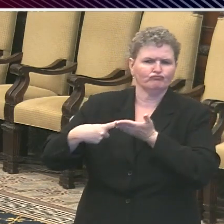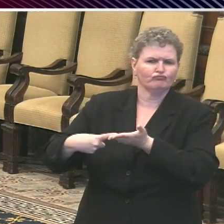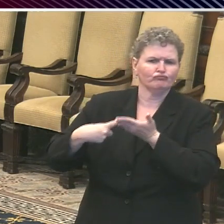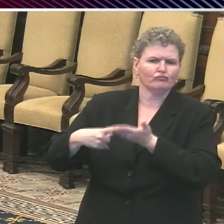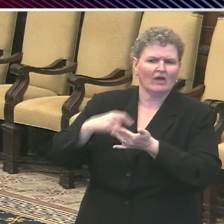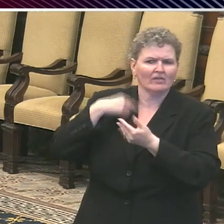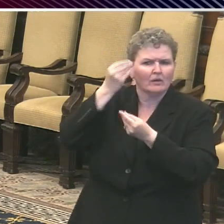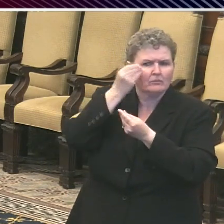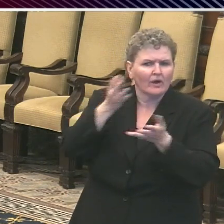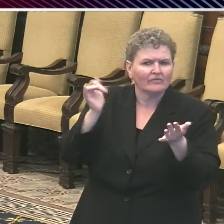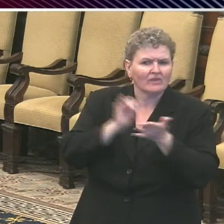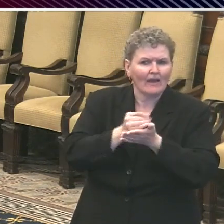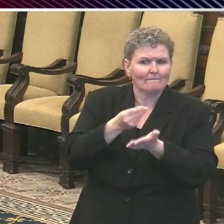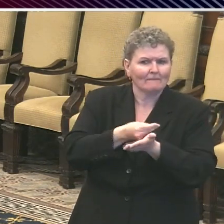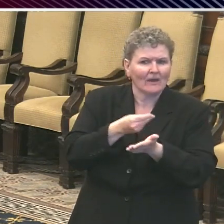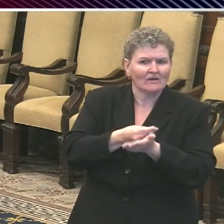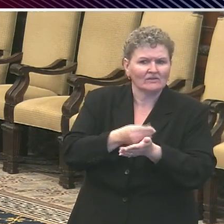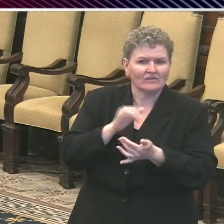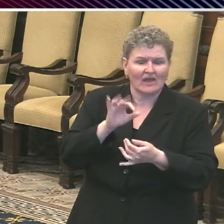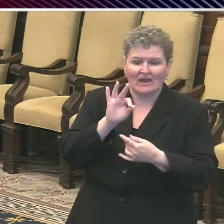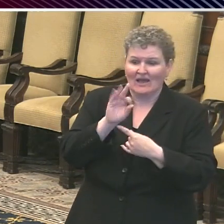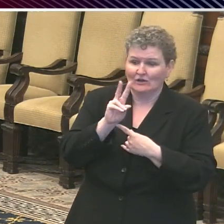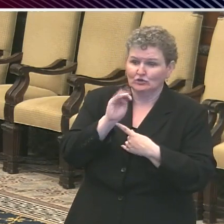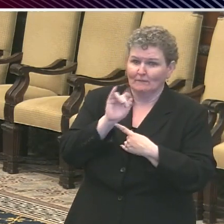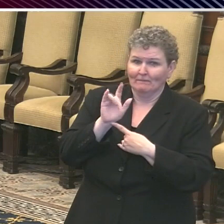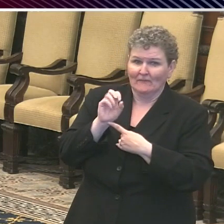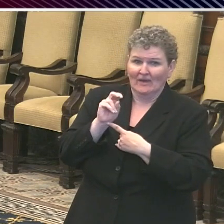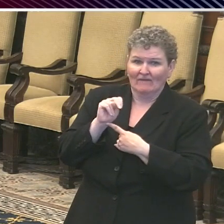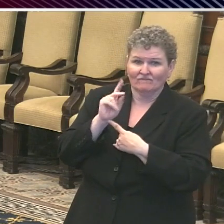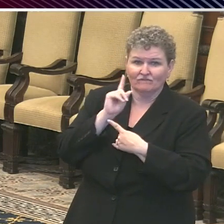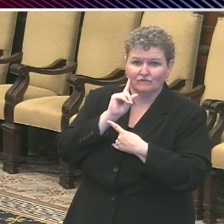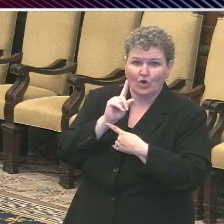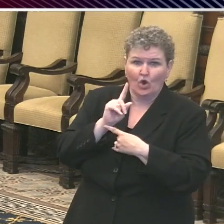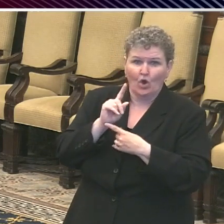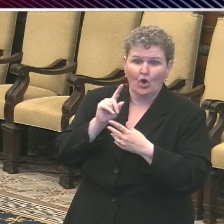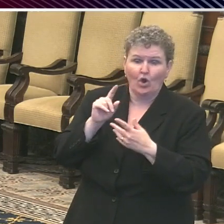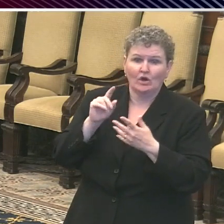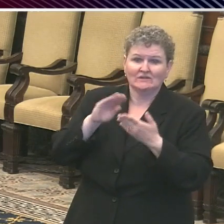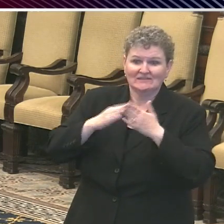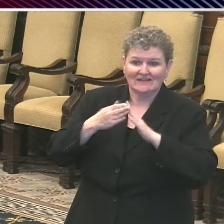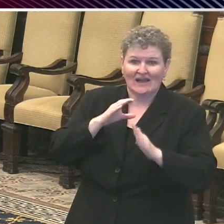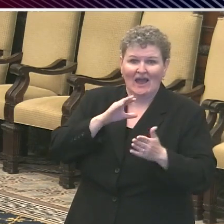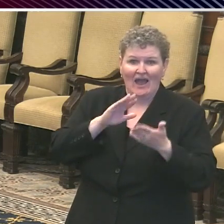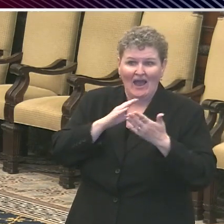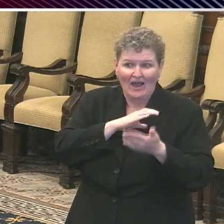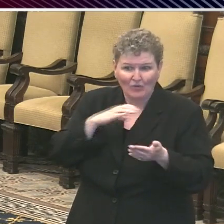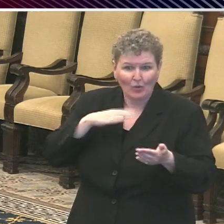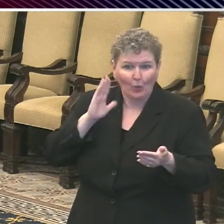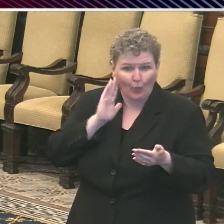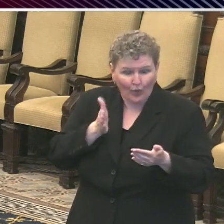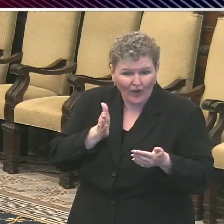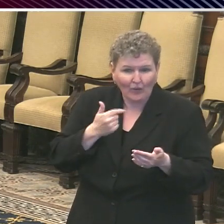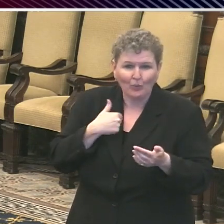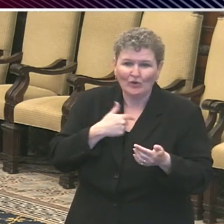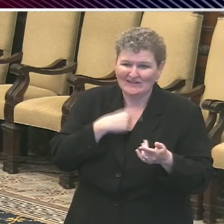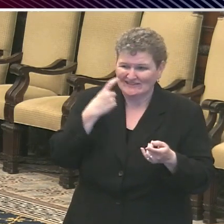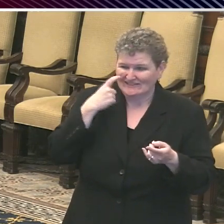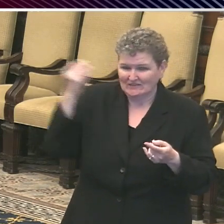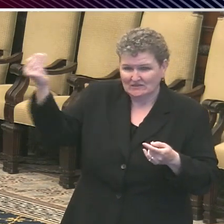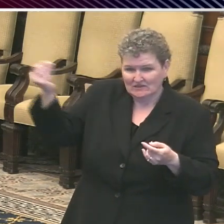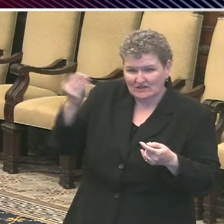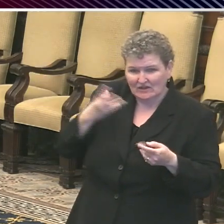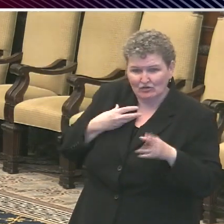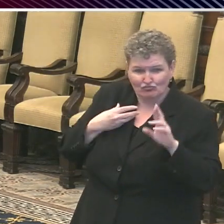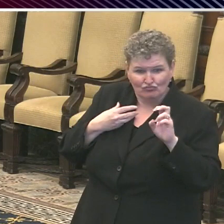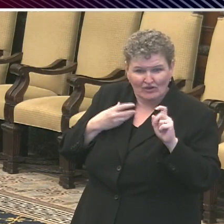budget of the $92 million grant with council when it's complete. We literally found out about this grant last